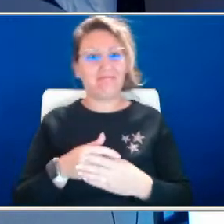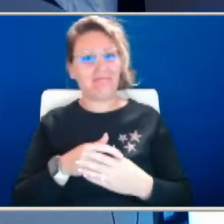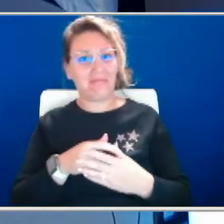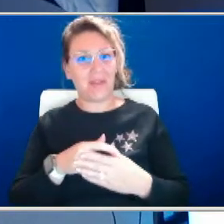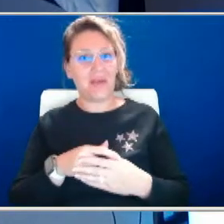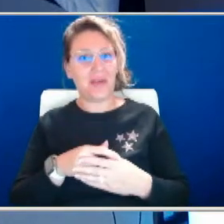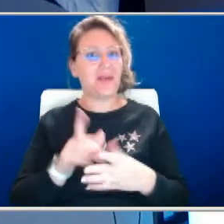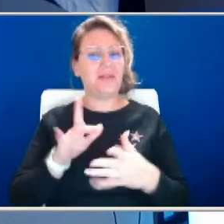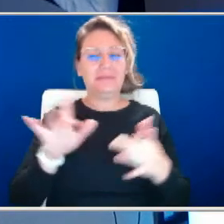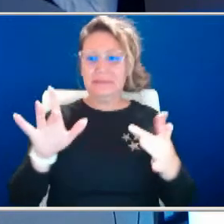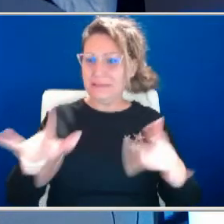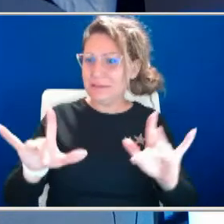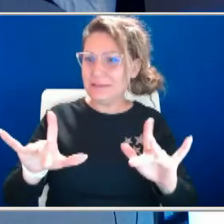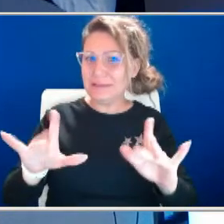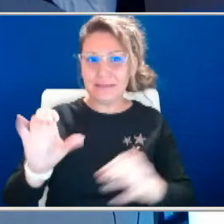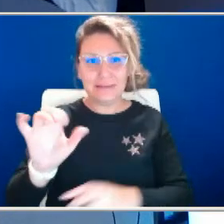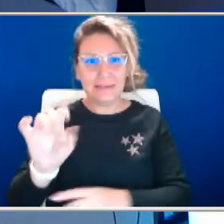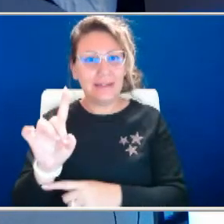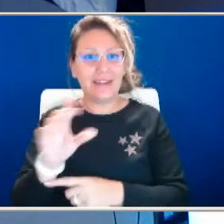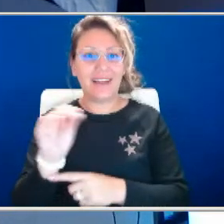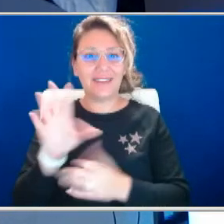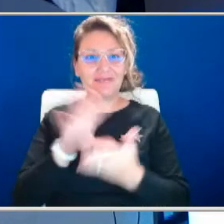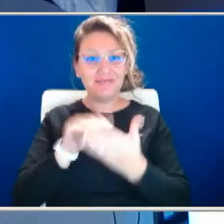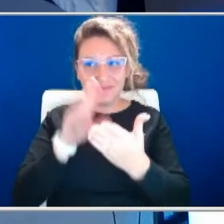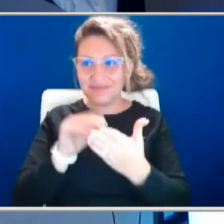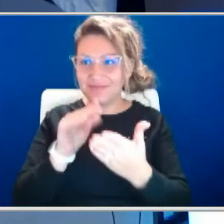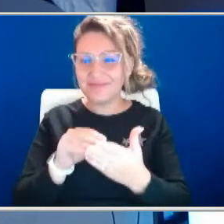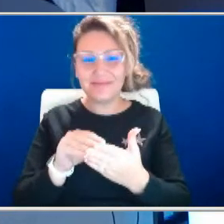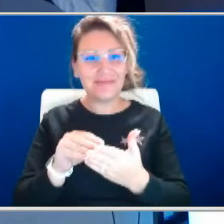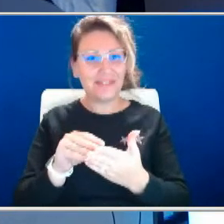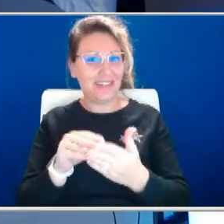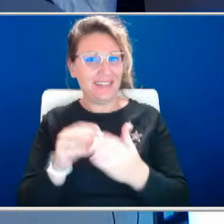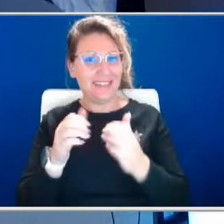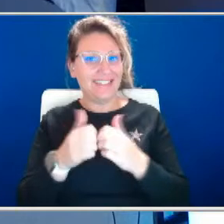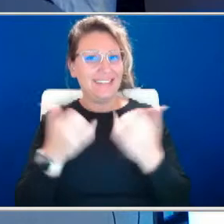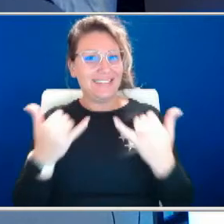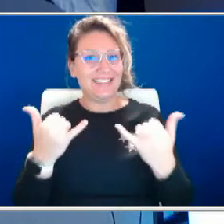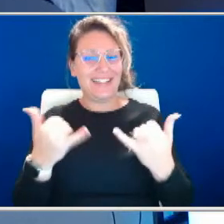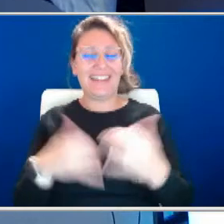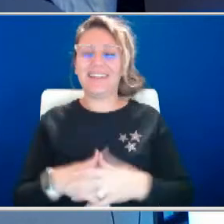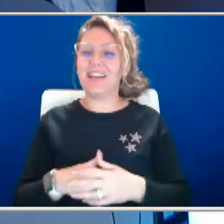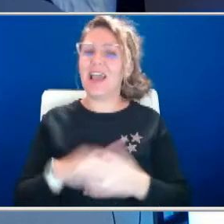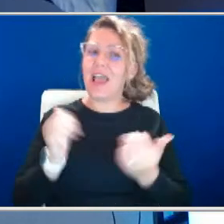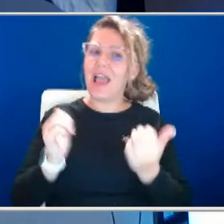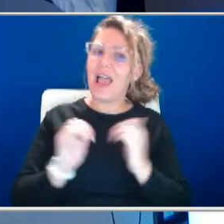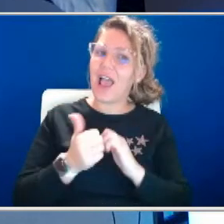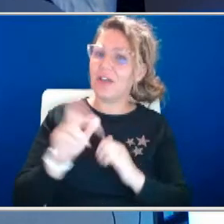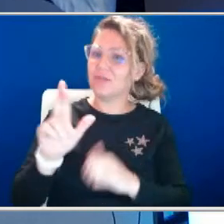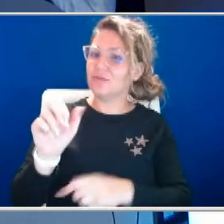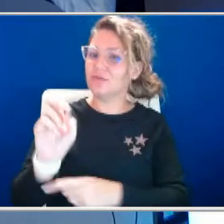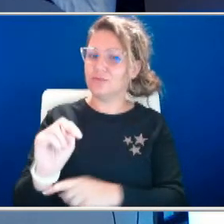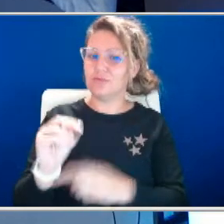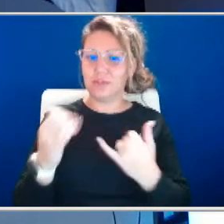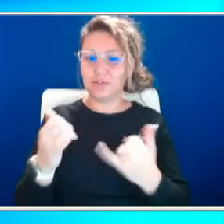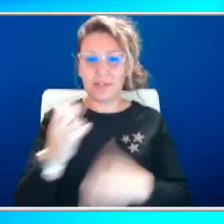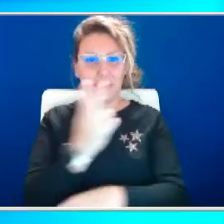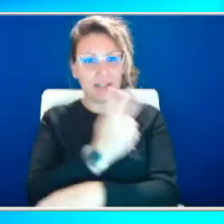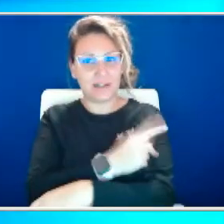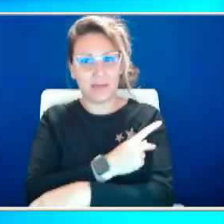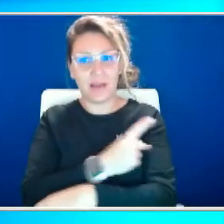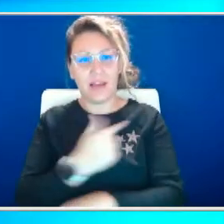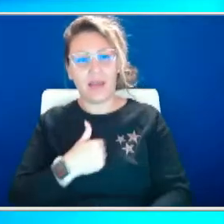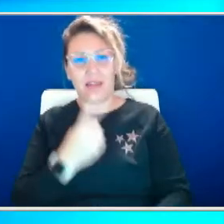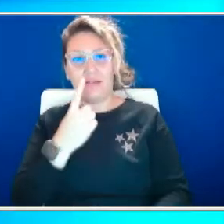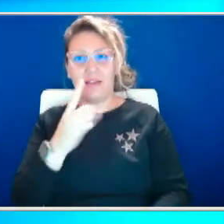touring and all these types of Yeah, things. learning right along with us this morning. So how's Ron doing today as a patient? Yeah, I think his music career is kind